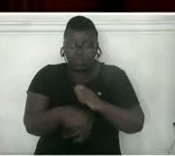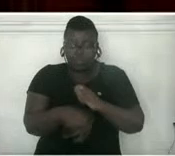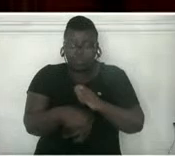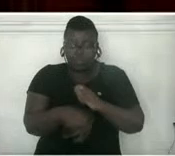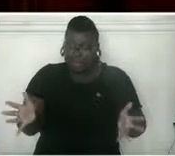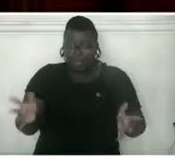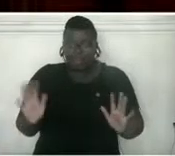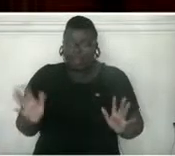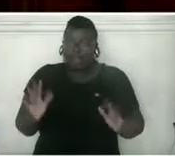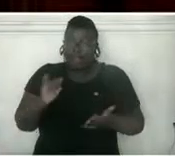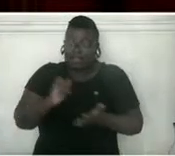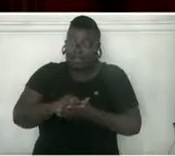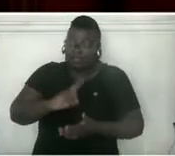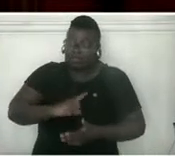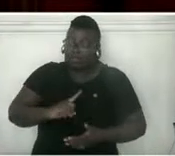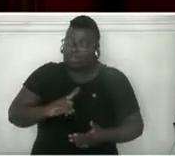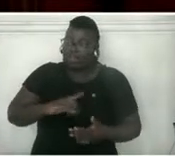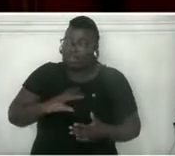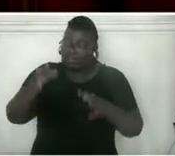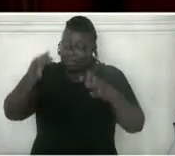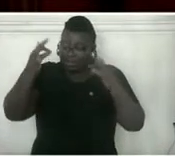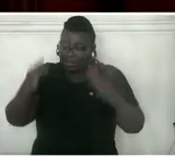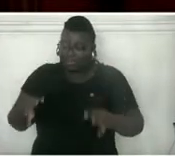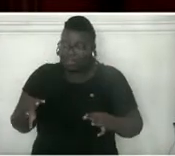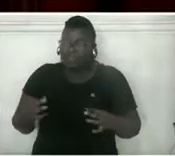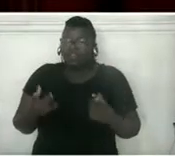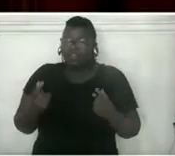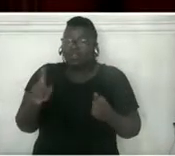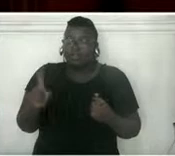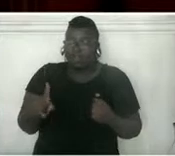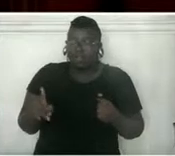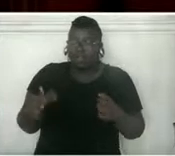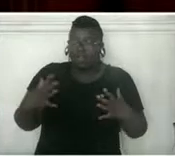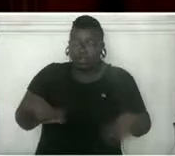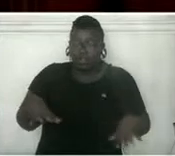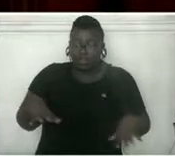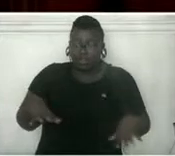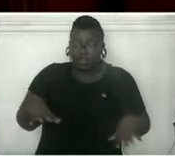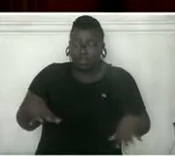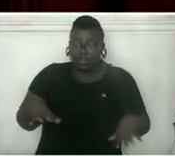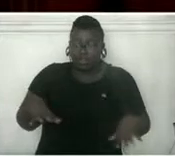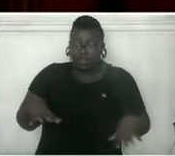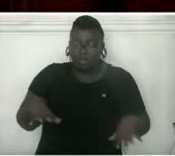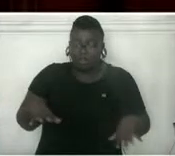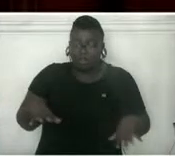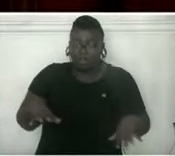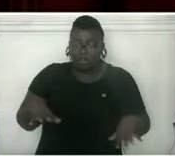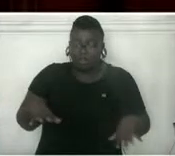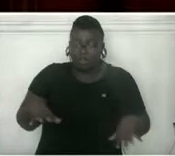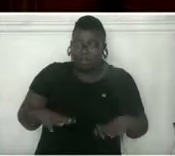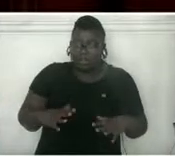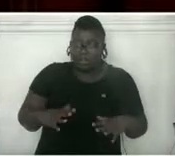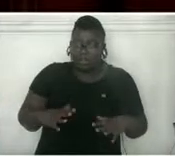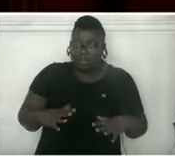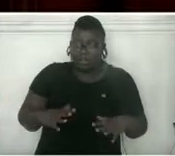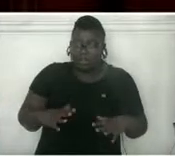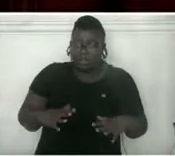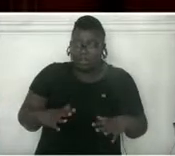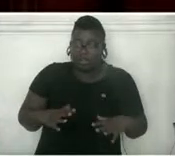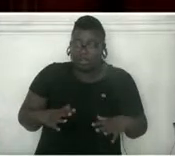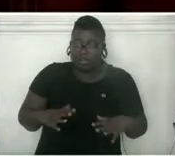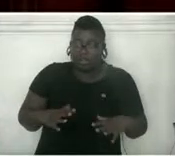will be a clothing and textile corridor approach. So we don't want to see